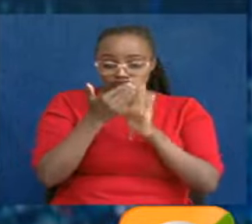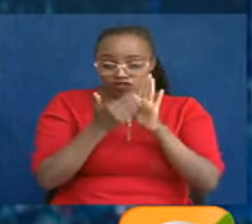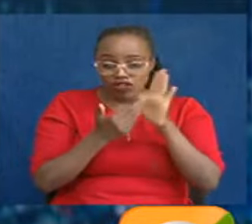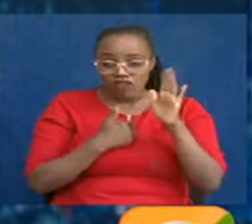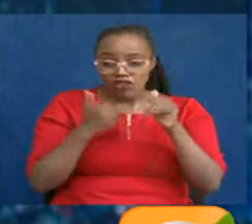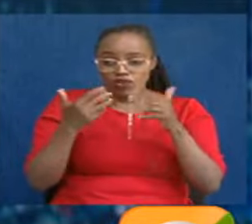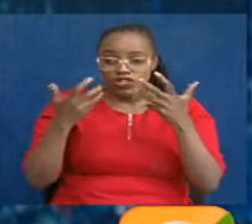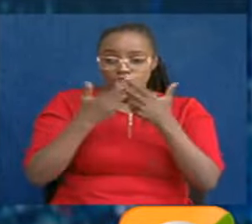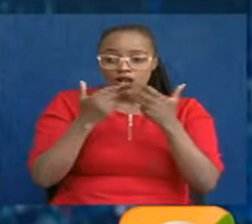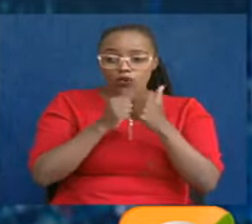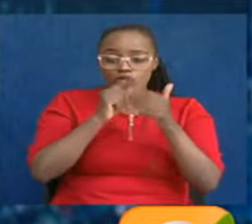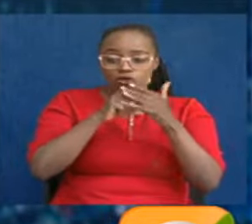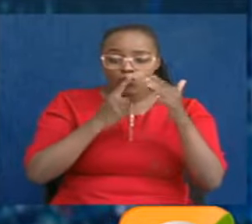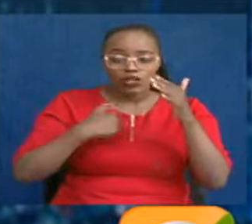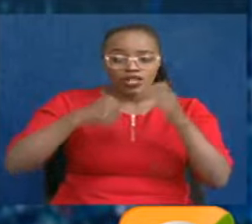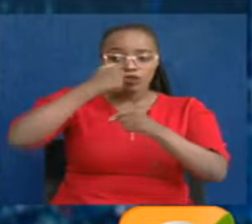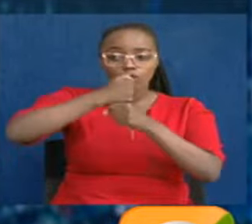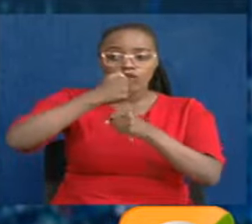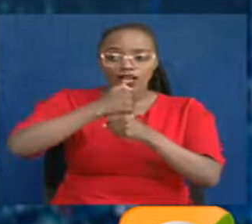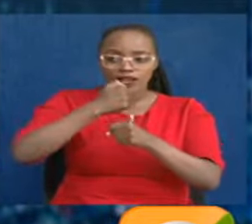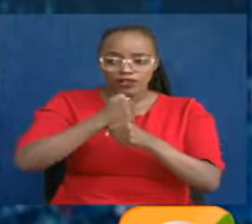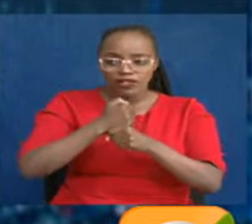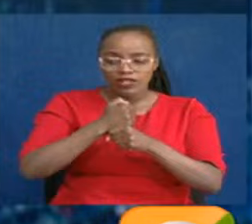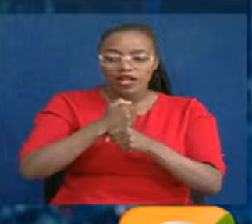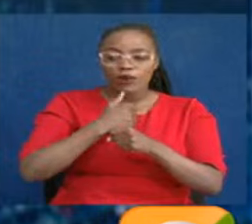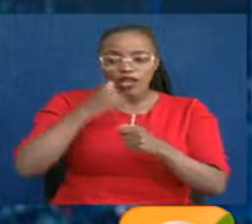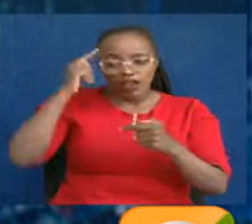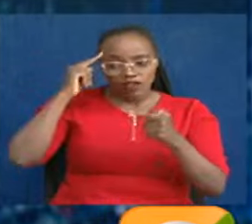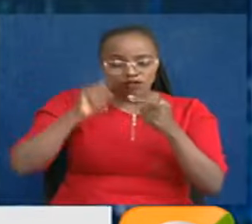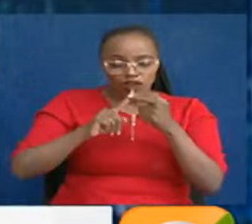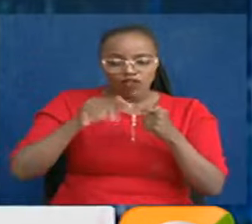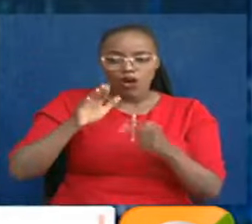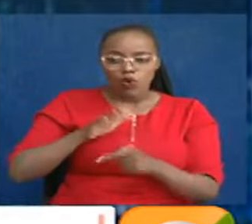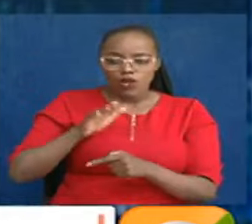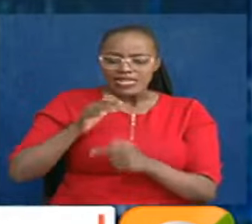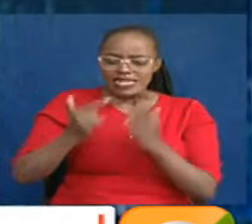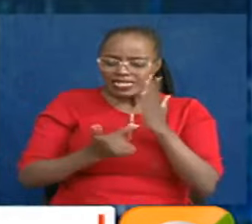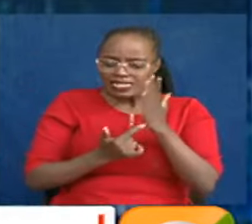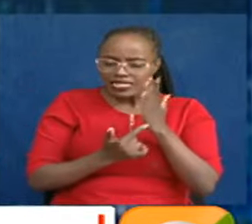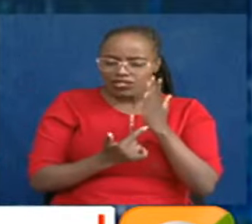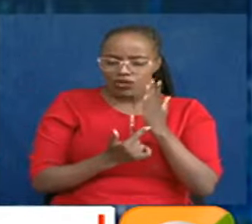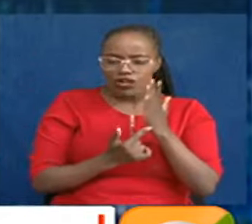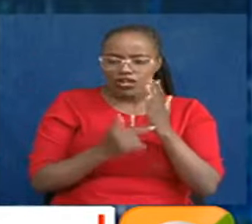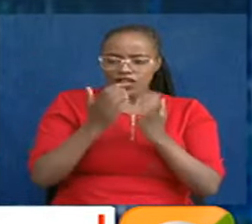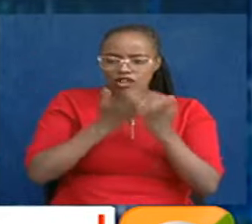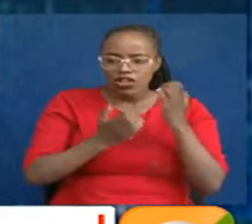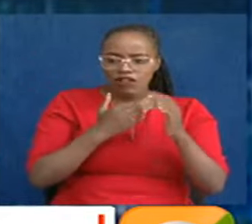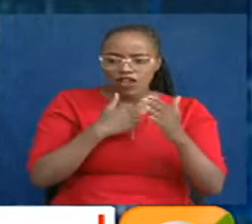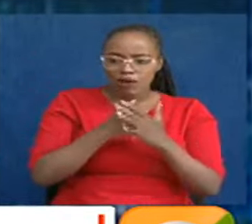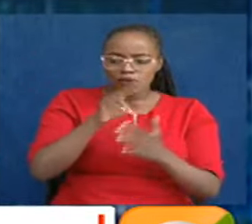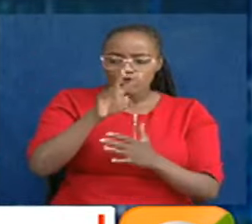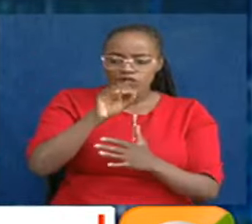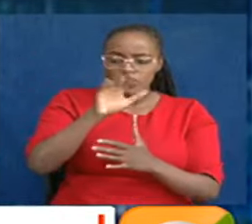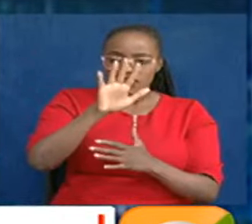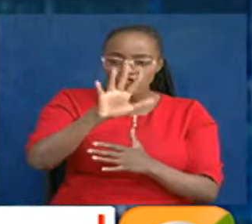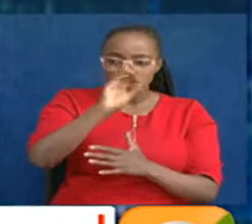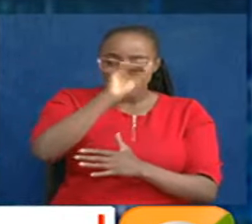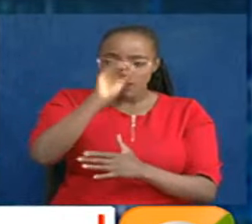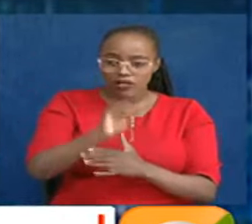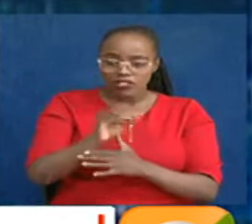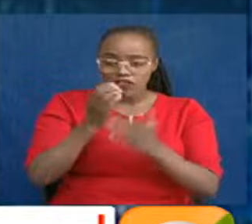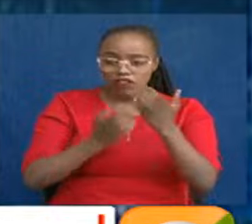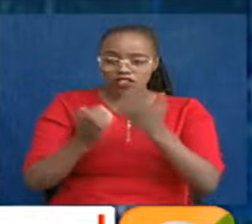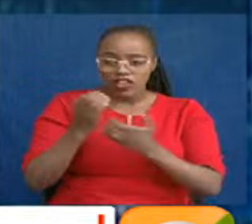aligns with what we are doing as Kenya. They aim to have their digital economy contribute up to 25.3% of the